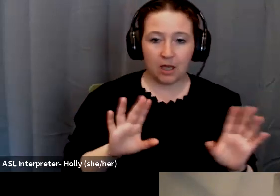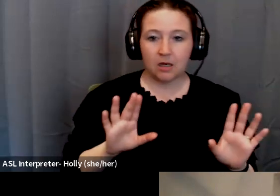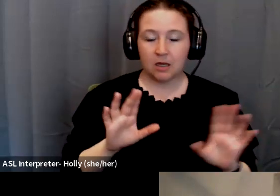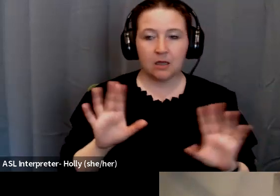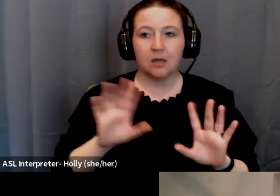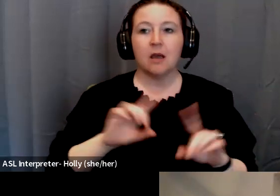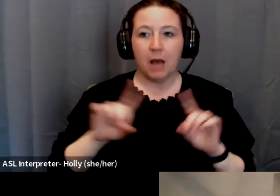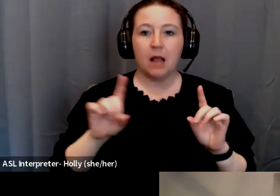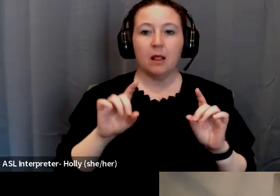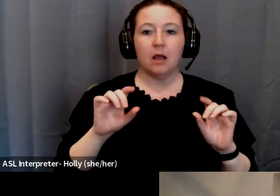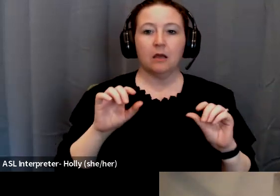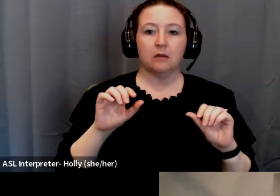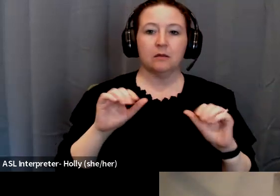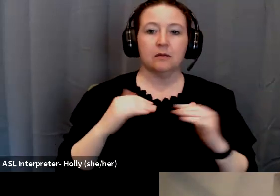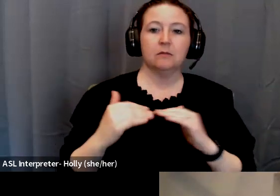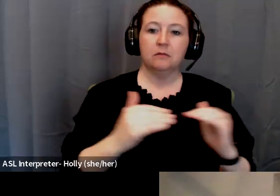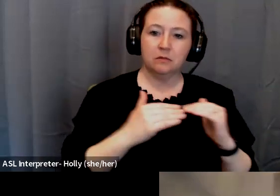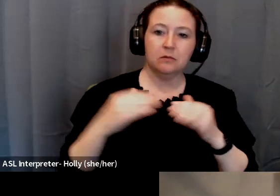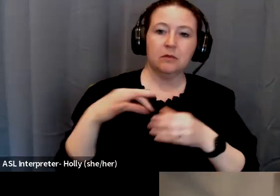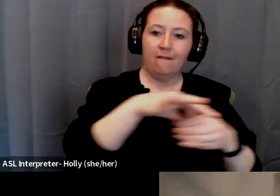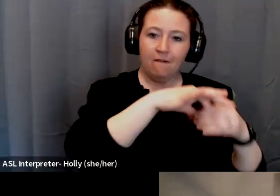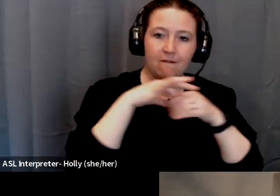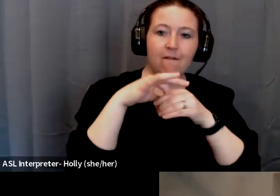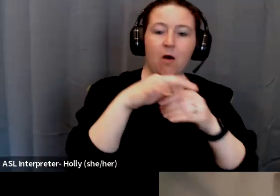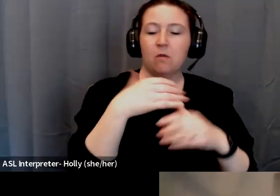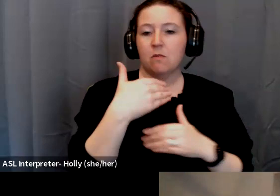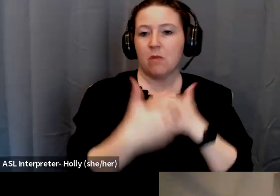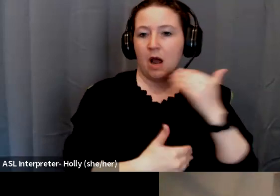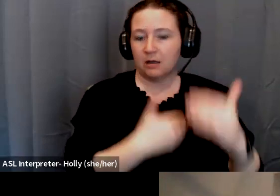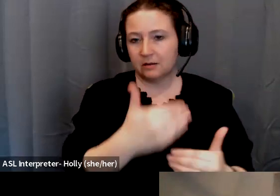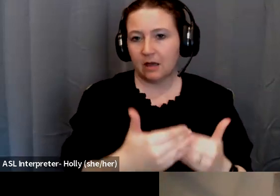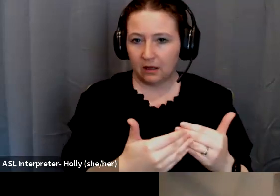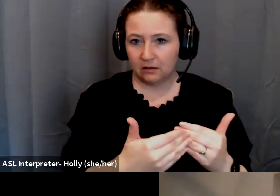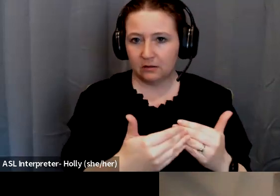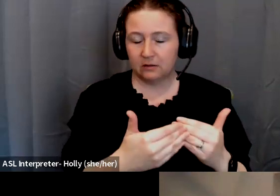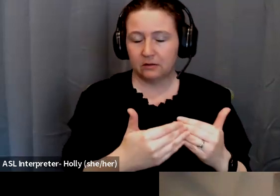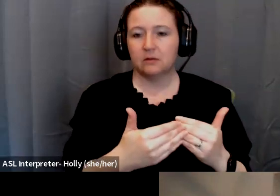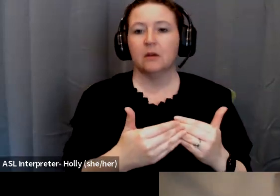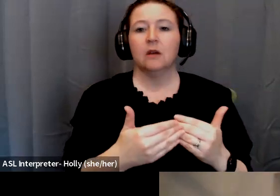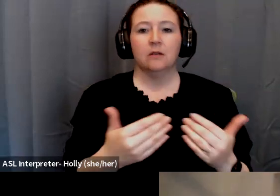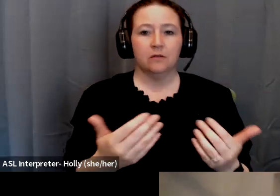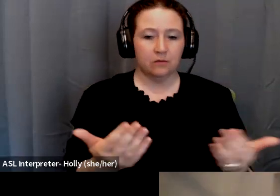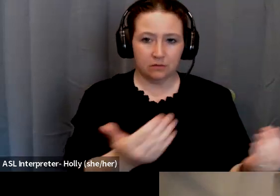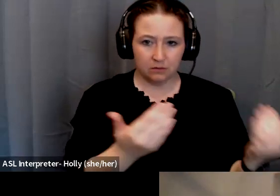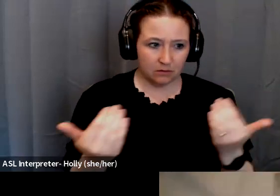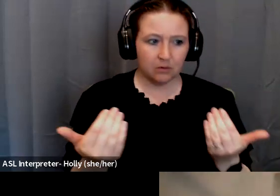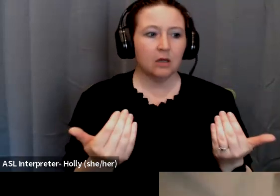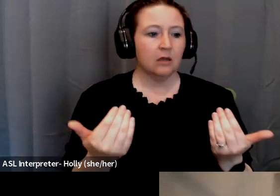affiliation, but the democratic process of getting the